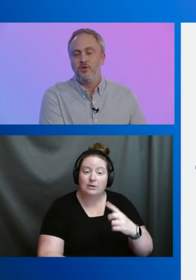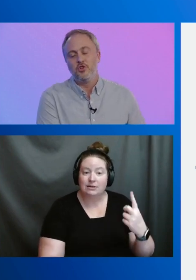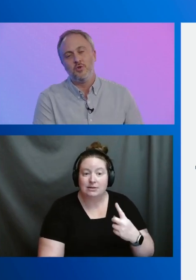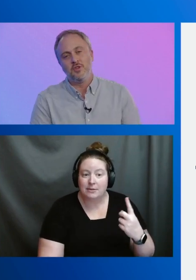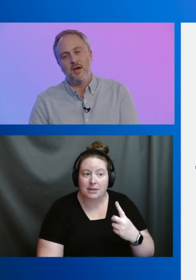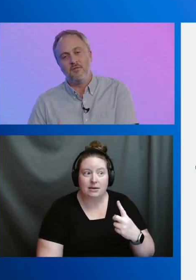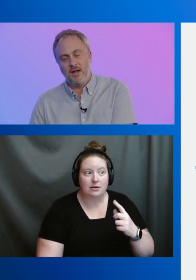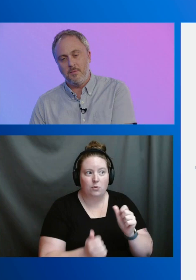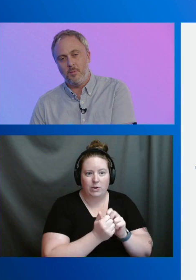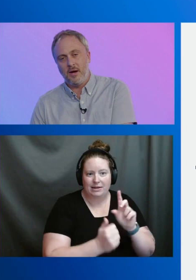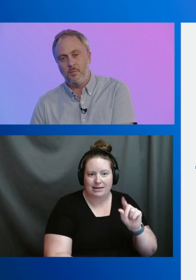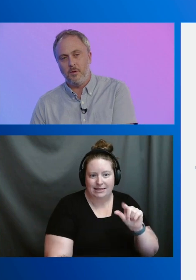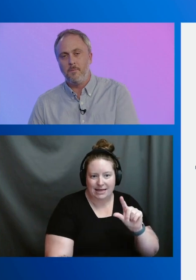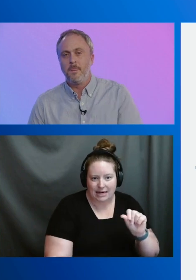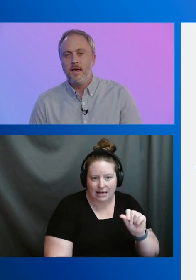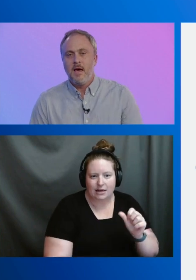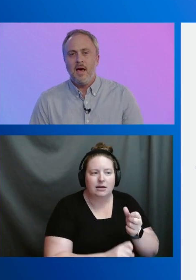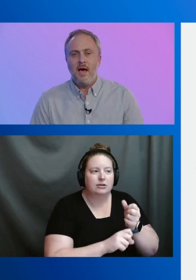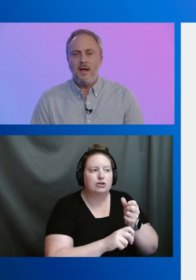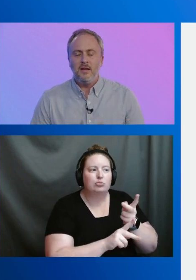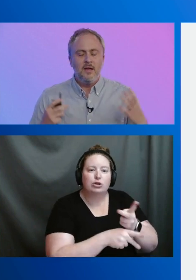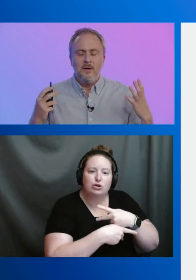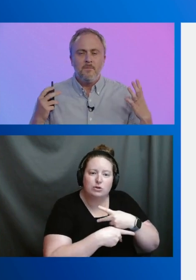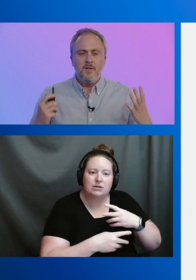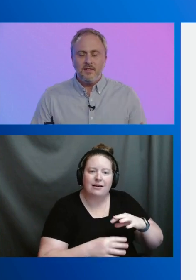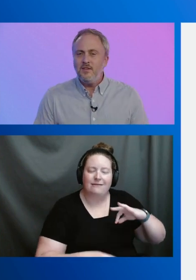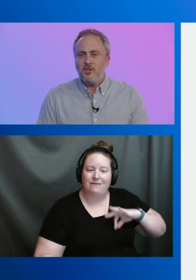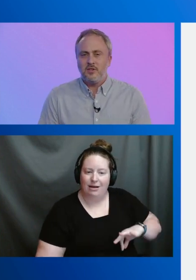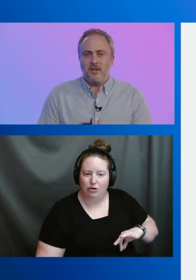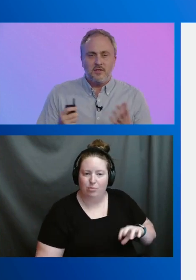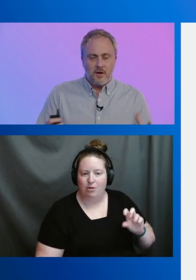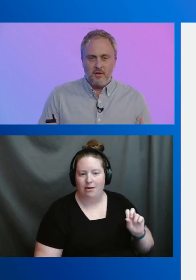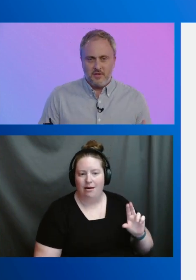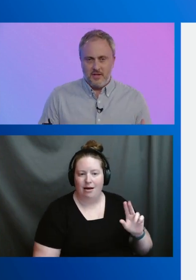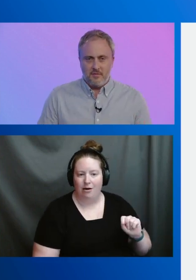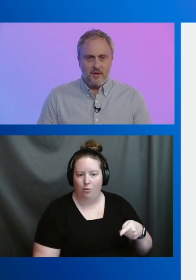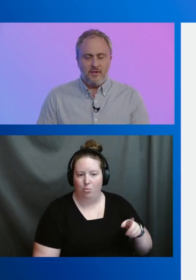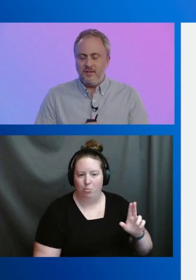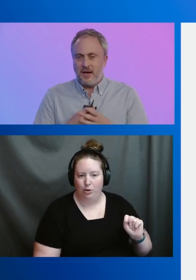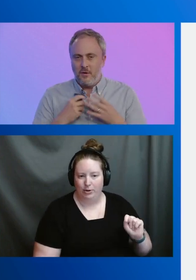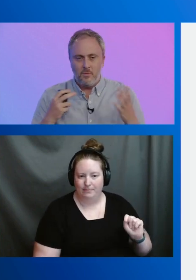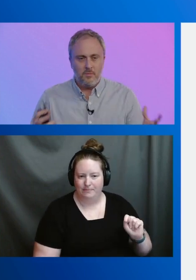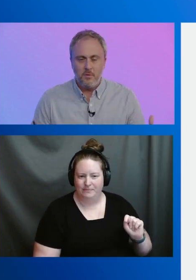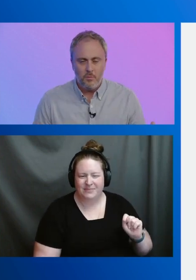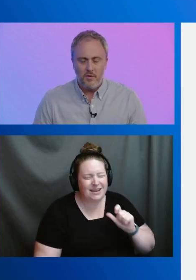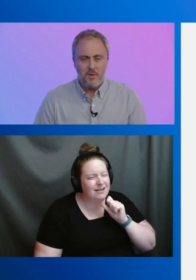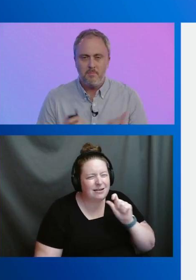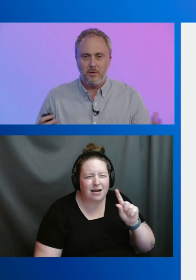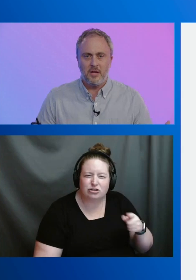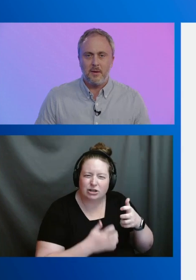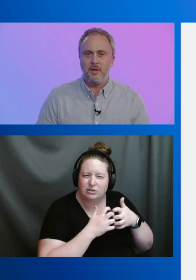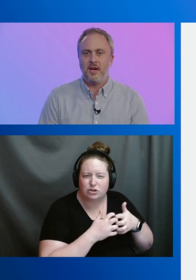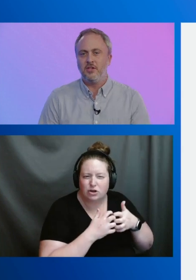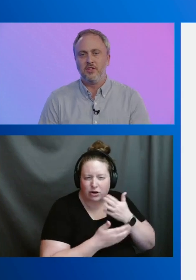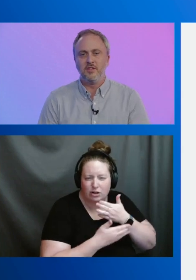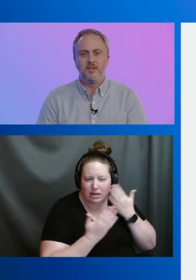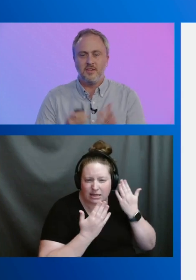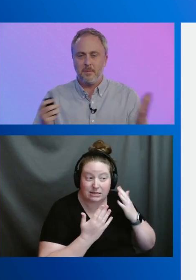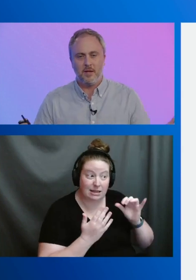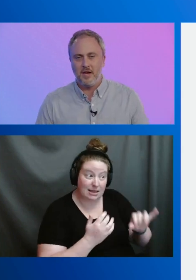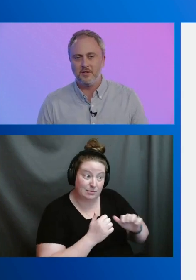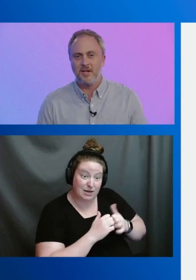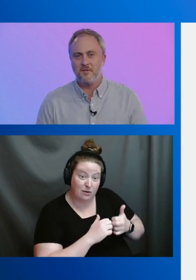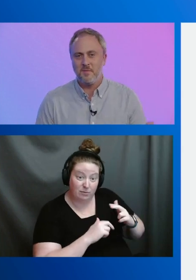to produce a valuable output. And this isn't just a serverless thing, right? This is how we've been building applications